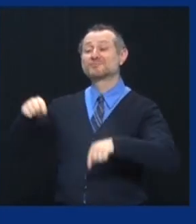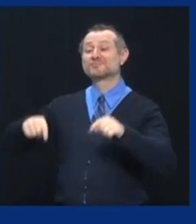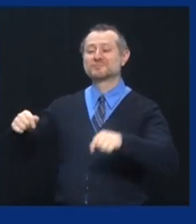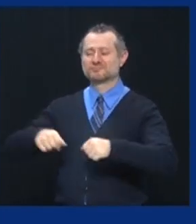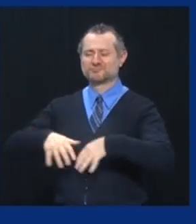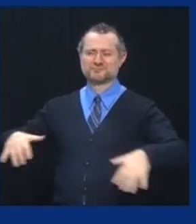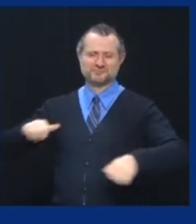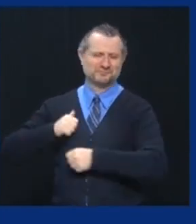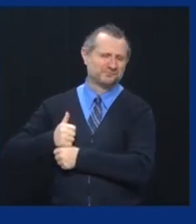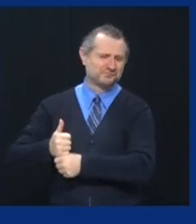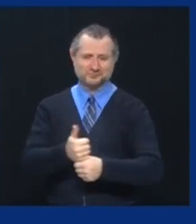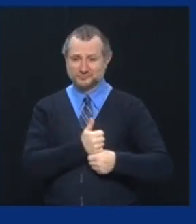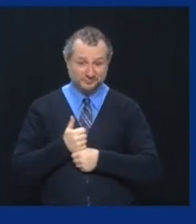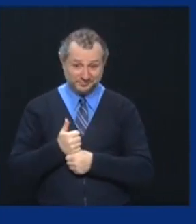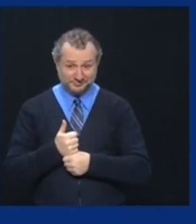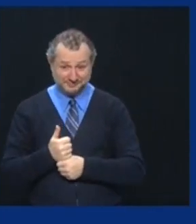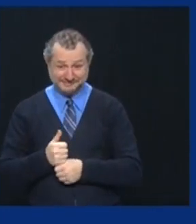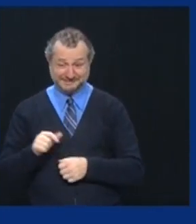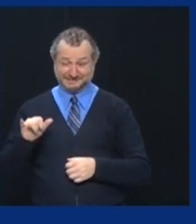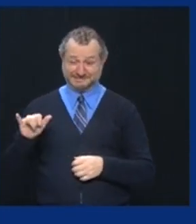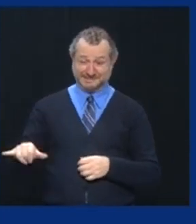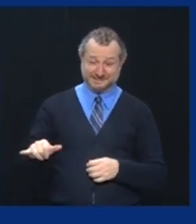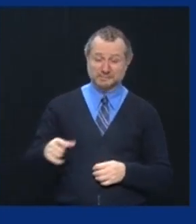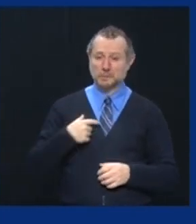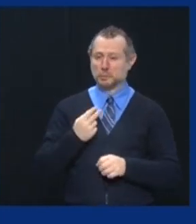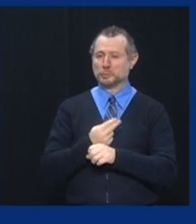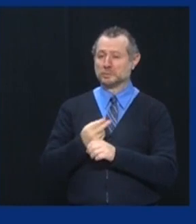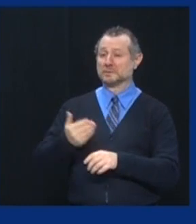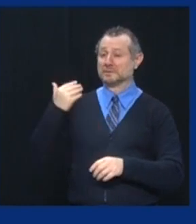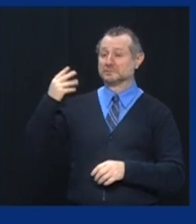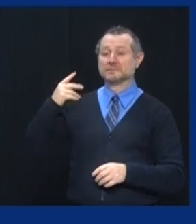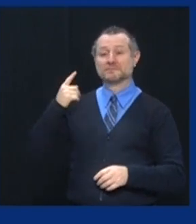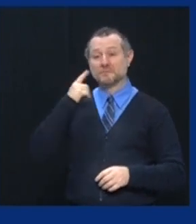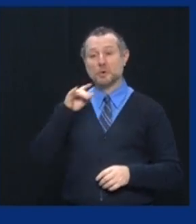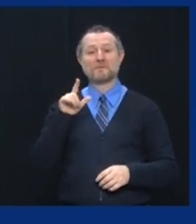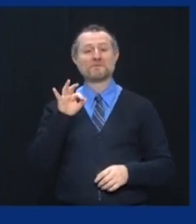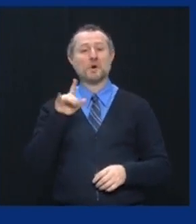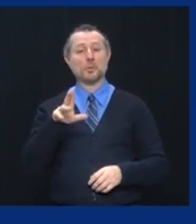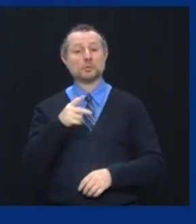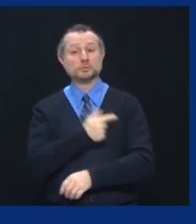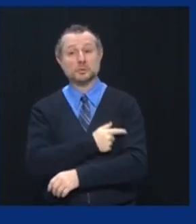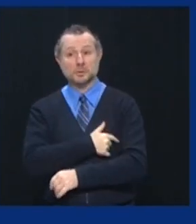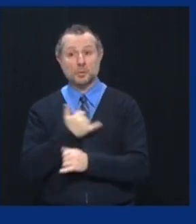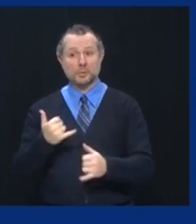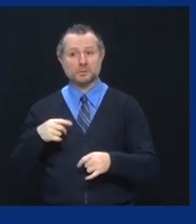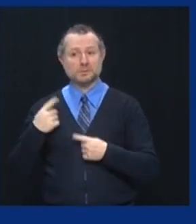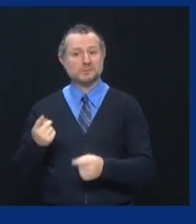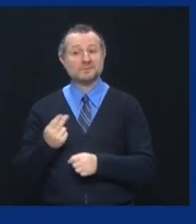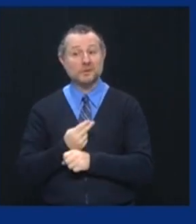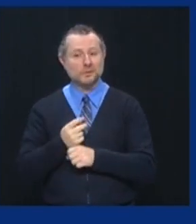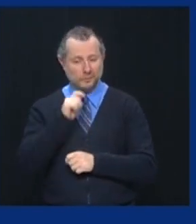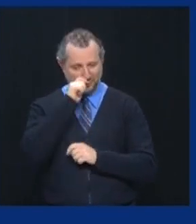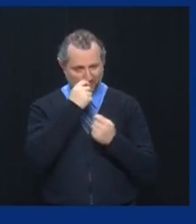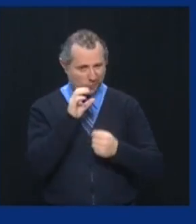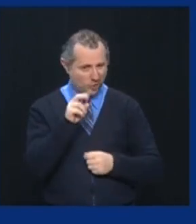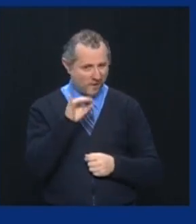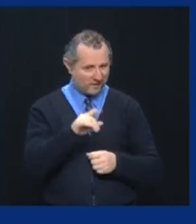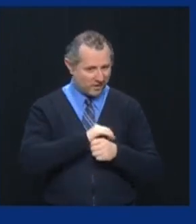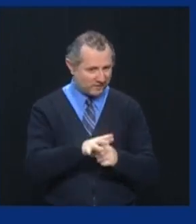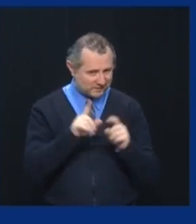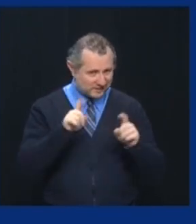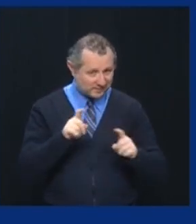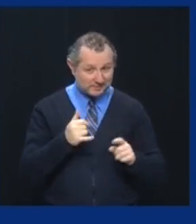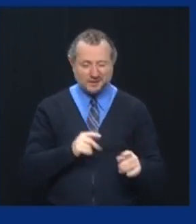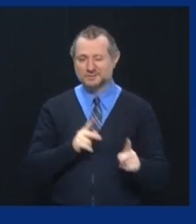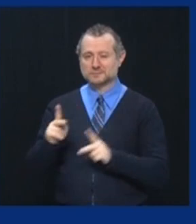has been used in the past. We've been using it now to do the COVID testing, right? So we'll implement that. And